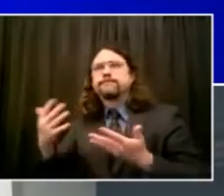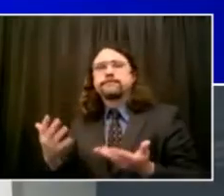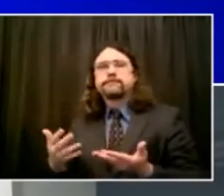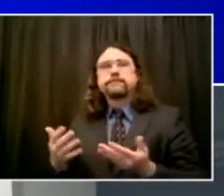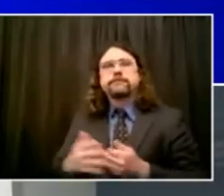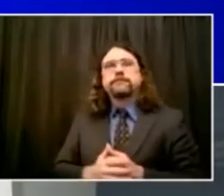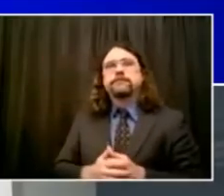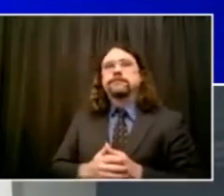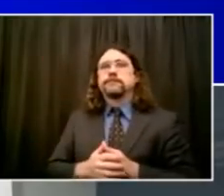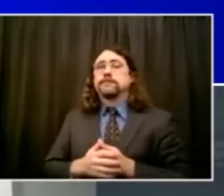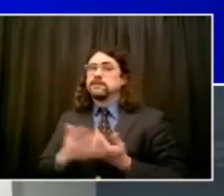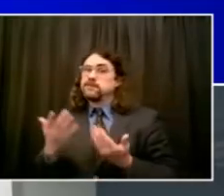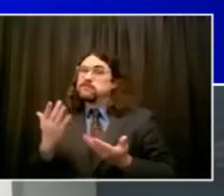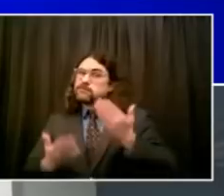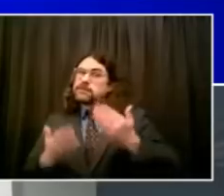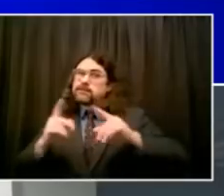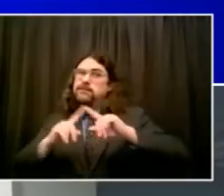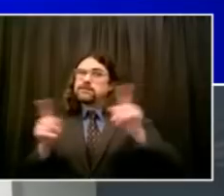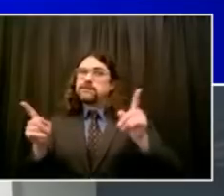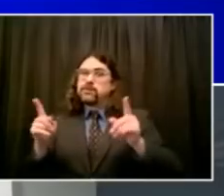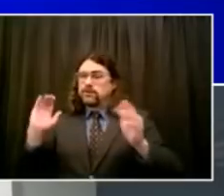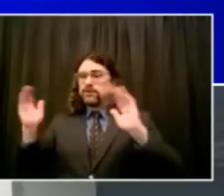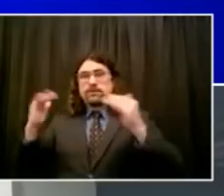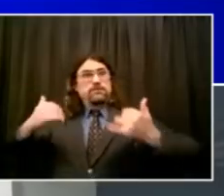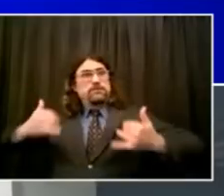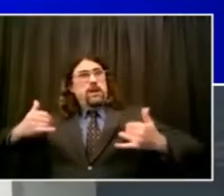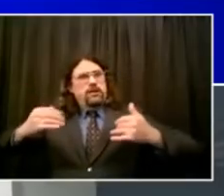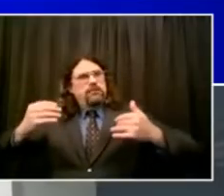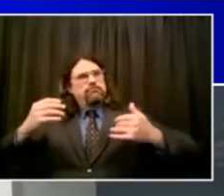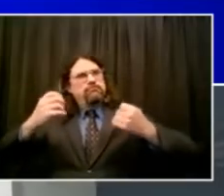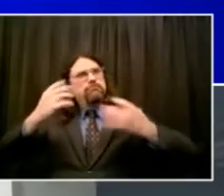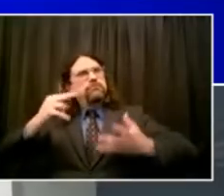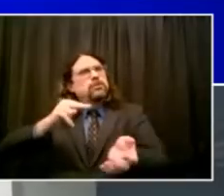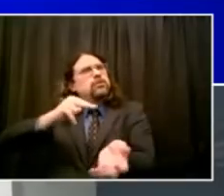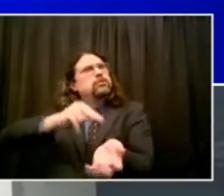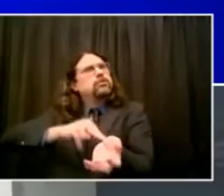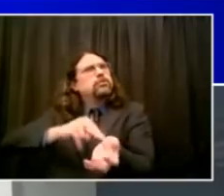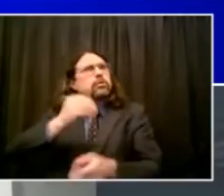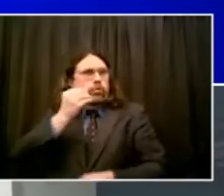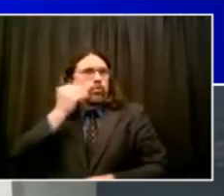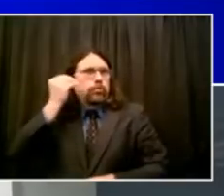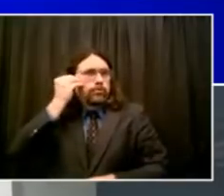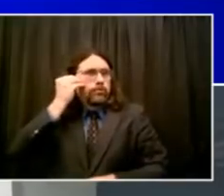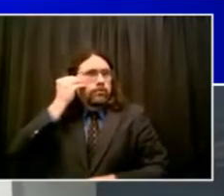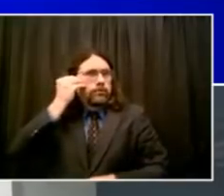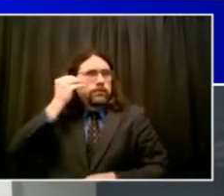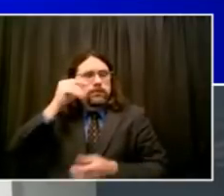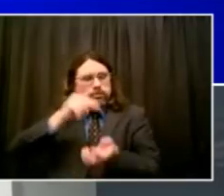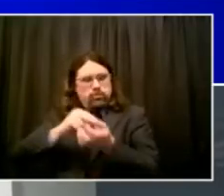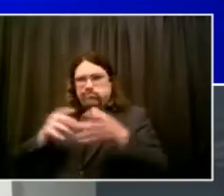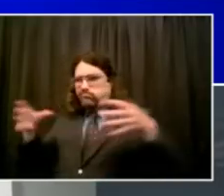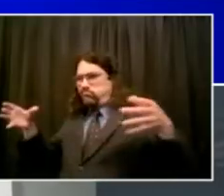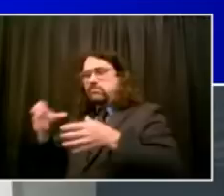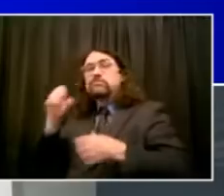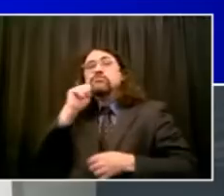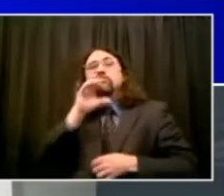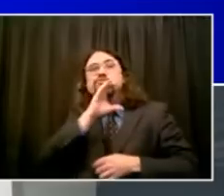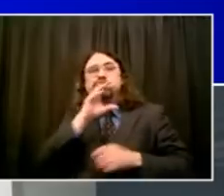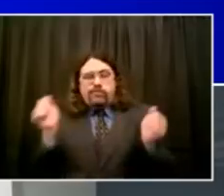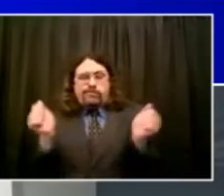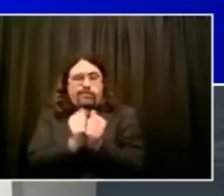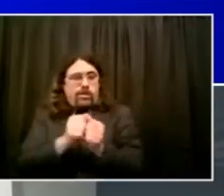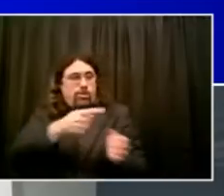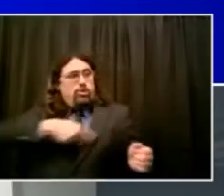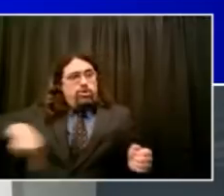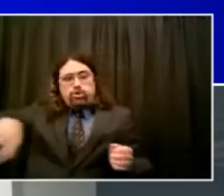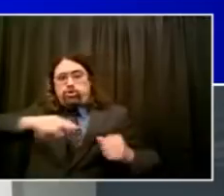more of the care given our seniors is given to them at home. I know from the seniors in my life, I mentioned